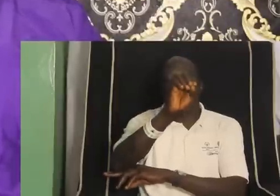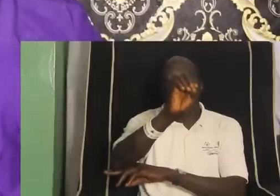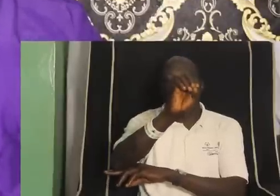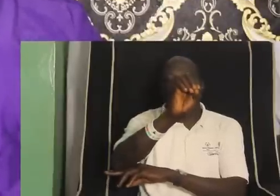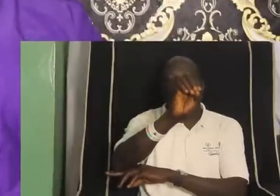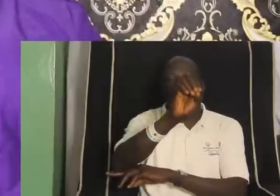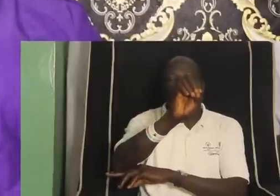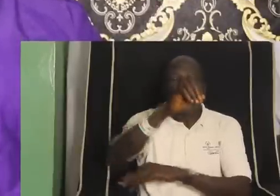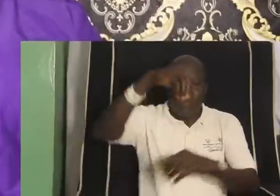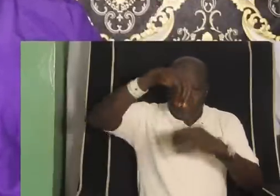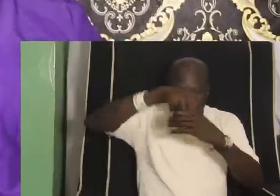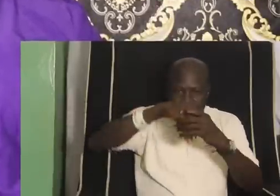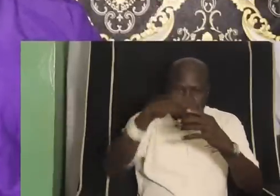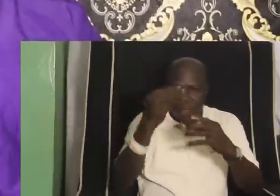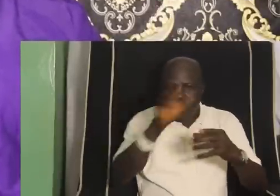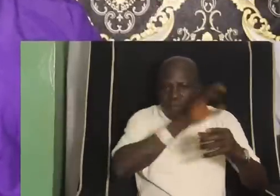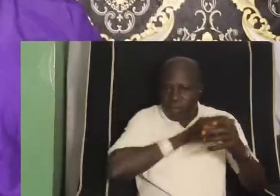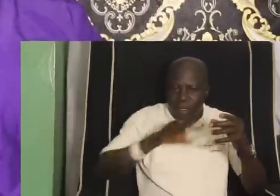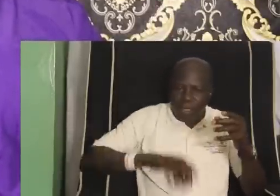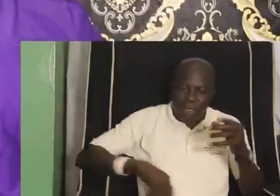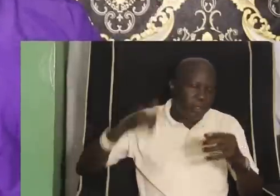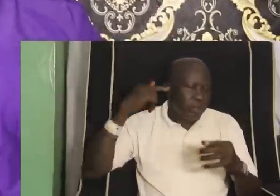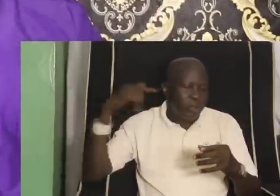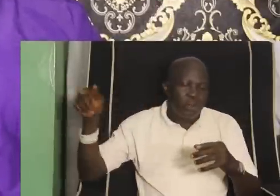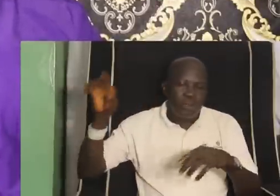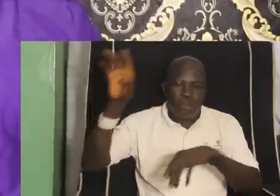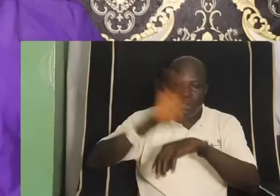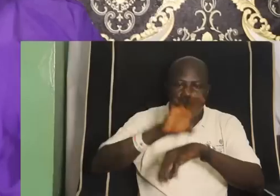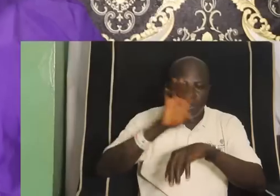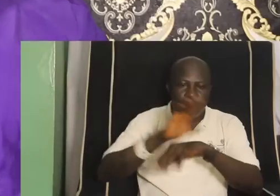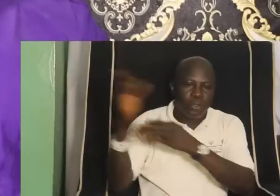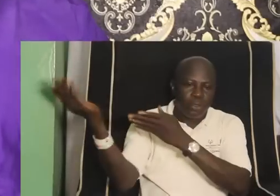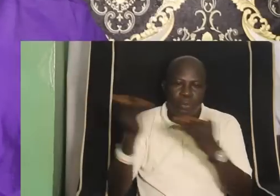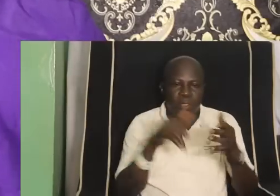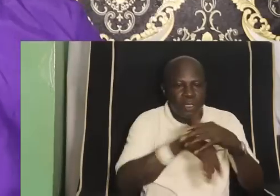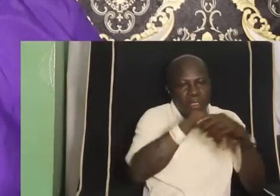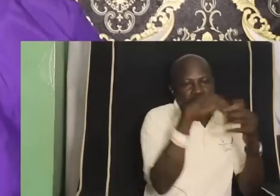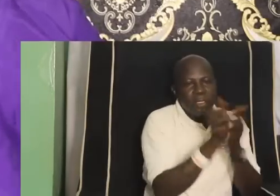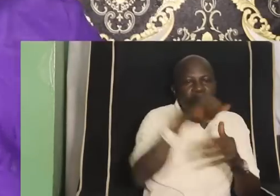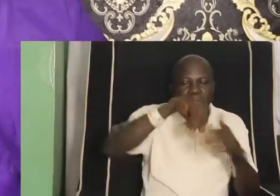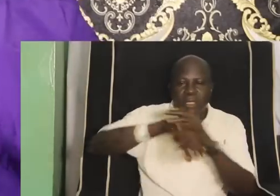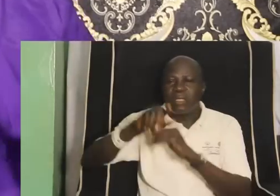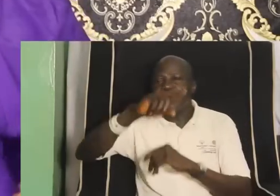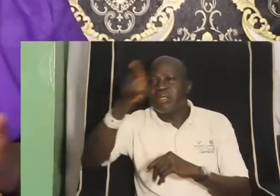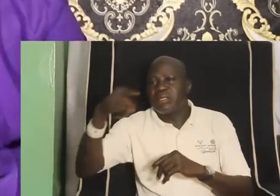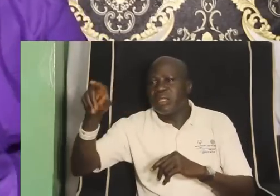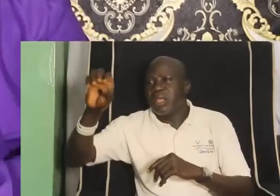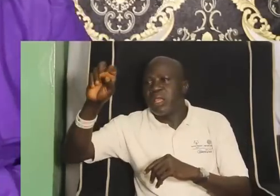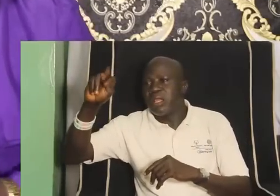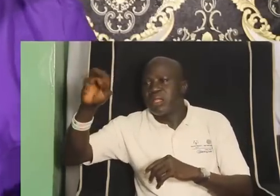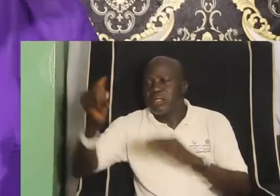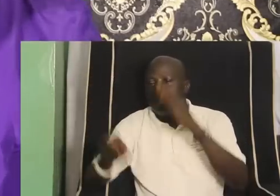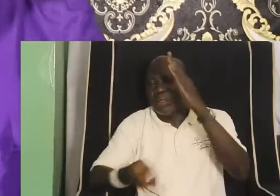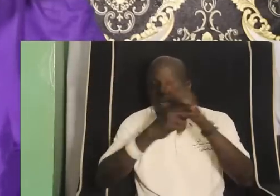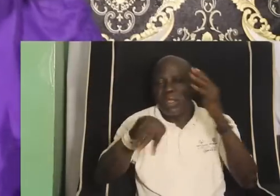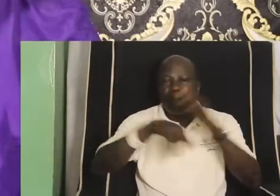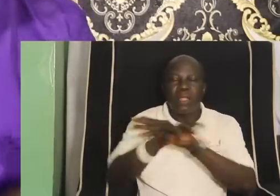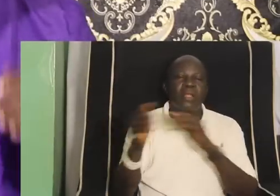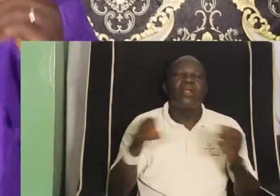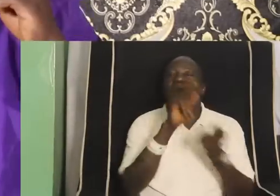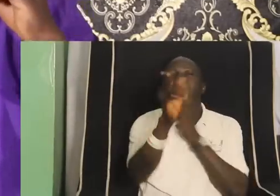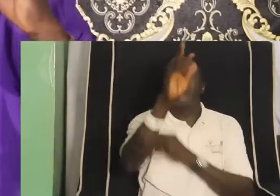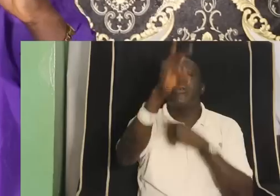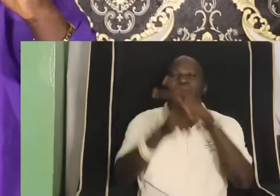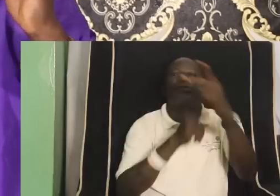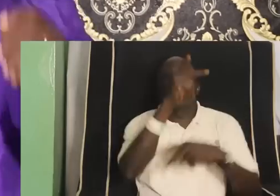101 52 98 950 City of Calgary Church, Dumagbejade, ni Zenith Bank. Loruko Jesu o Maria Anugba. Amen. Olorun wa be